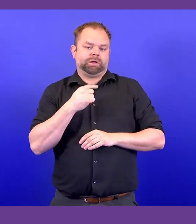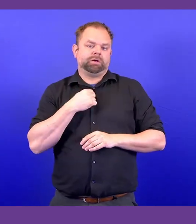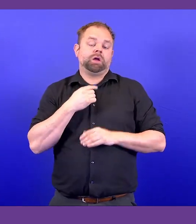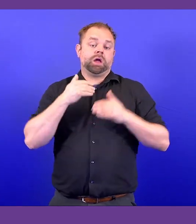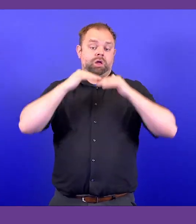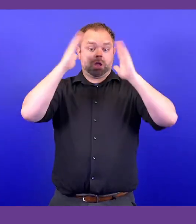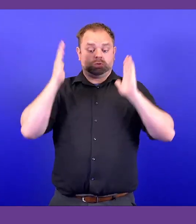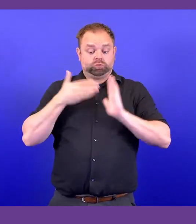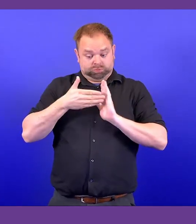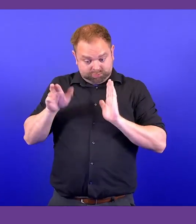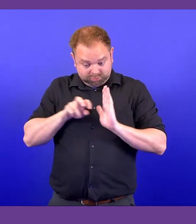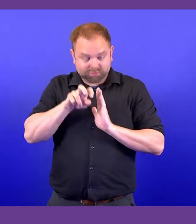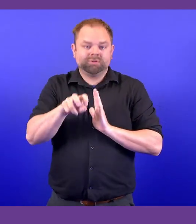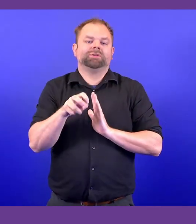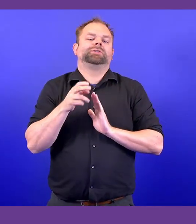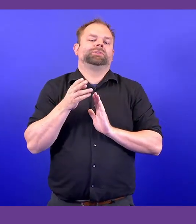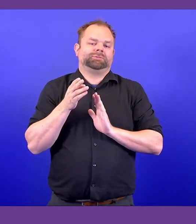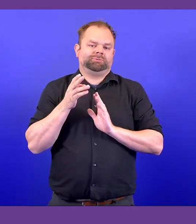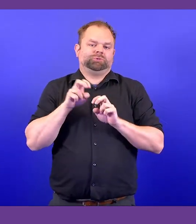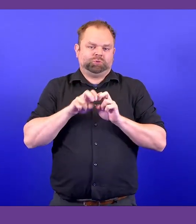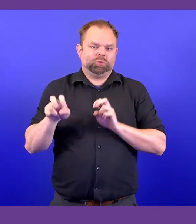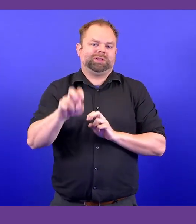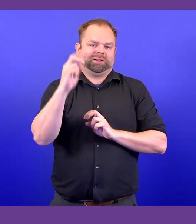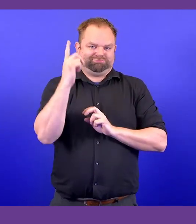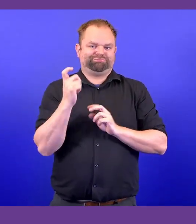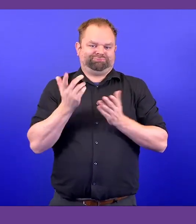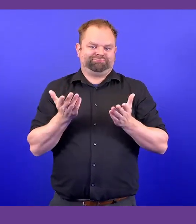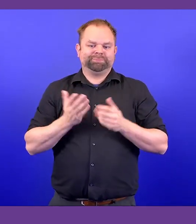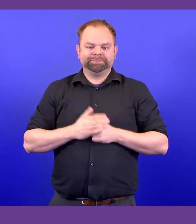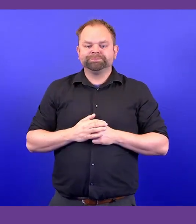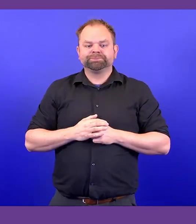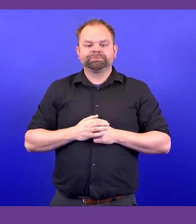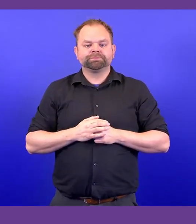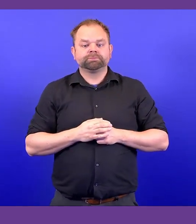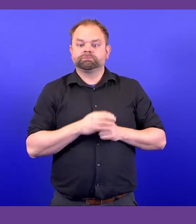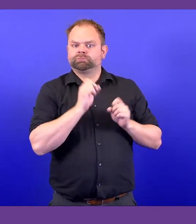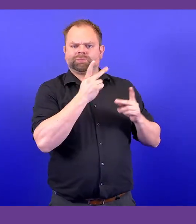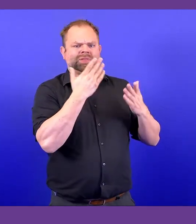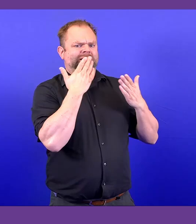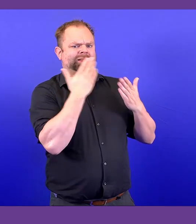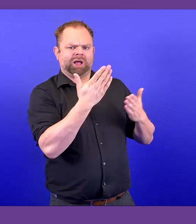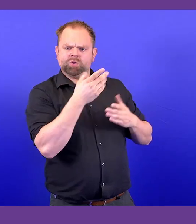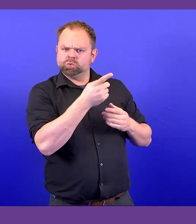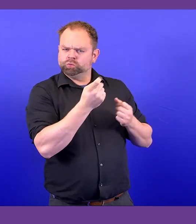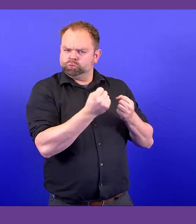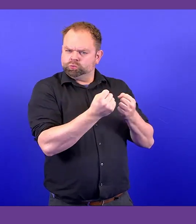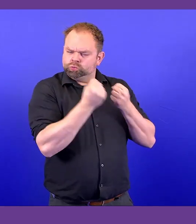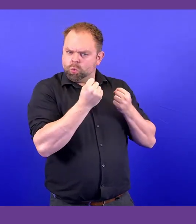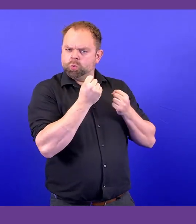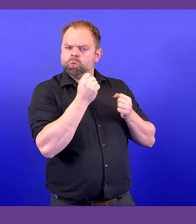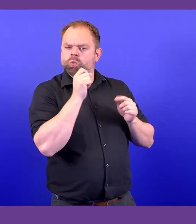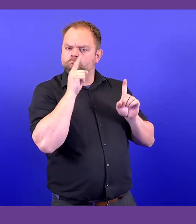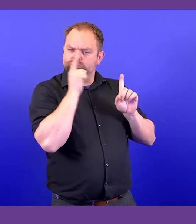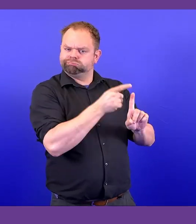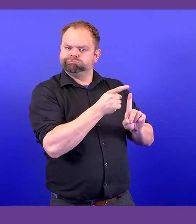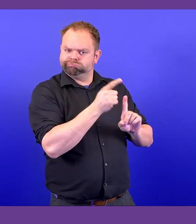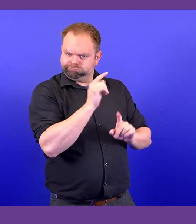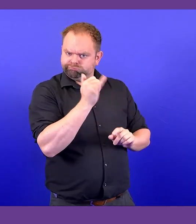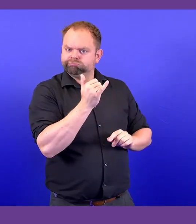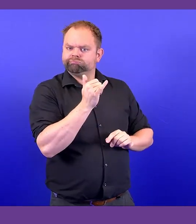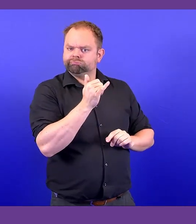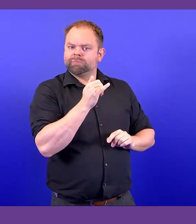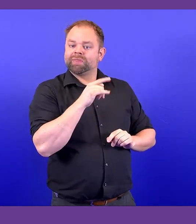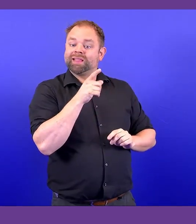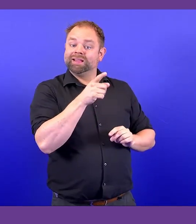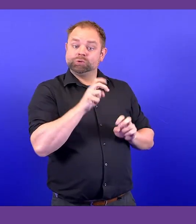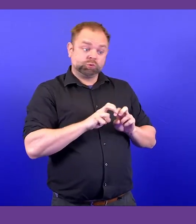the way through. So what happens at the station, on the train, on the bus, is only part of the picture. Anne-Laure, can I turn to